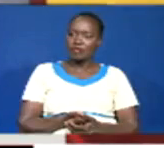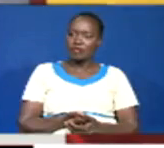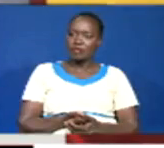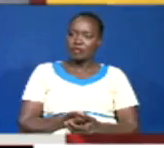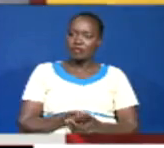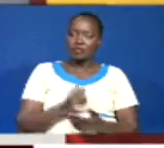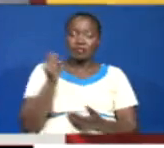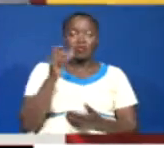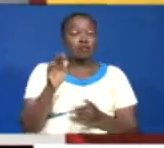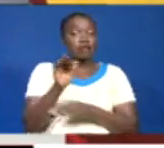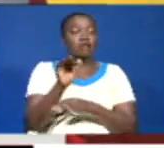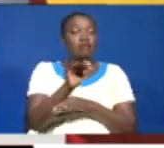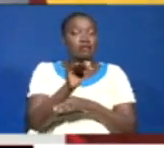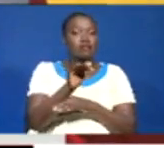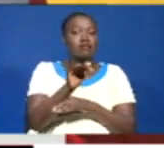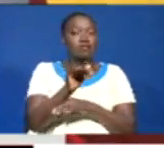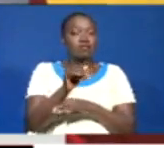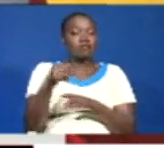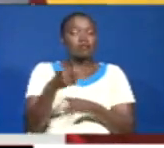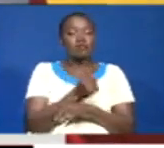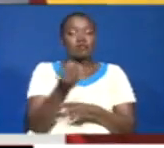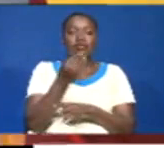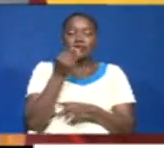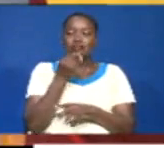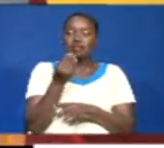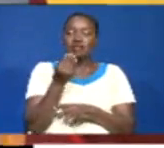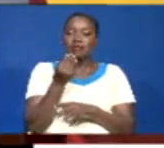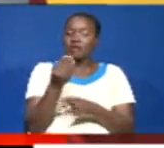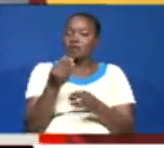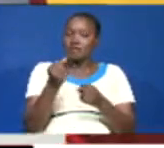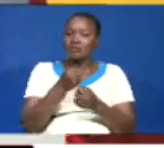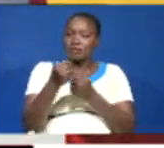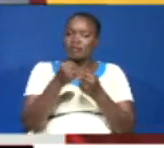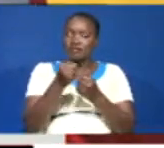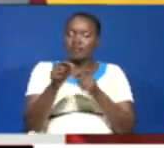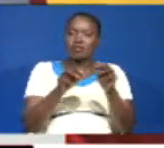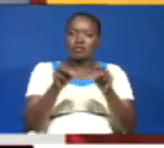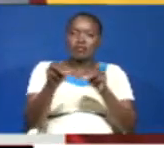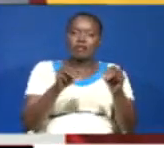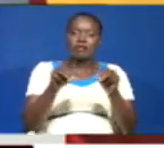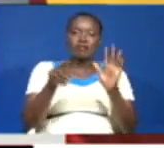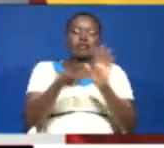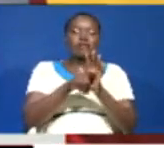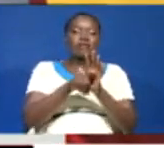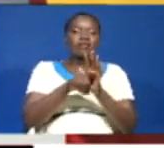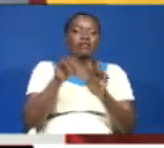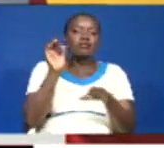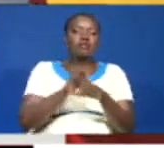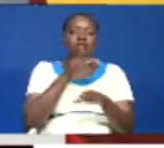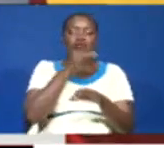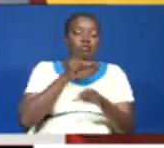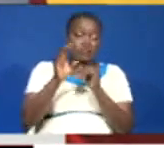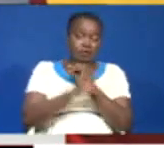Kenyans have been urged to diversify food production mechanisms as a way of mitigating the adverse effects of drought in the country.